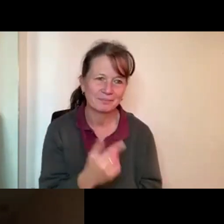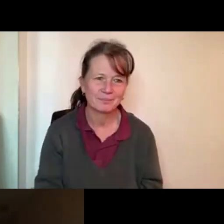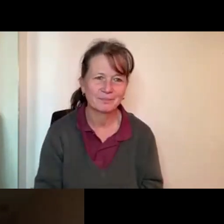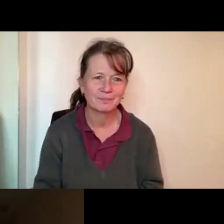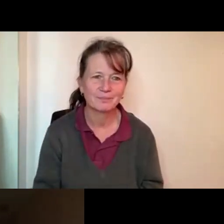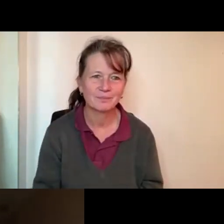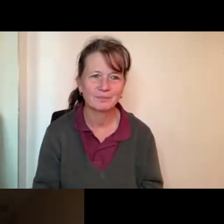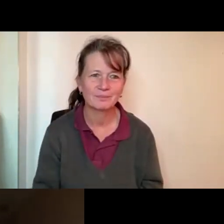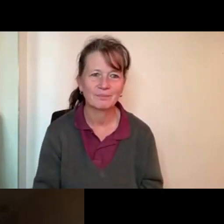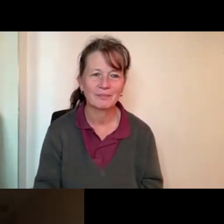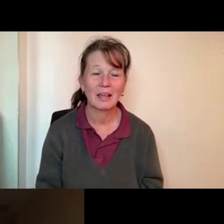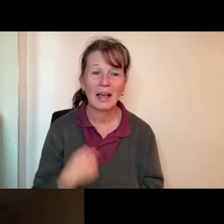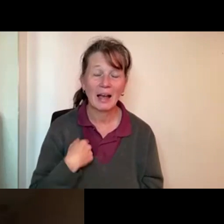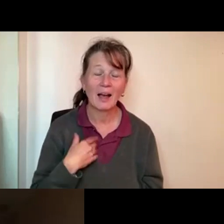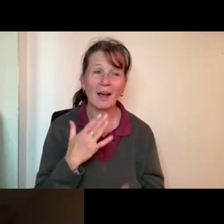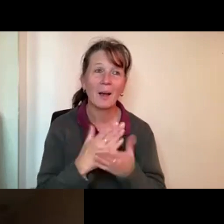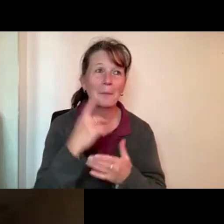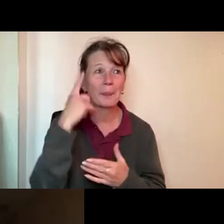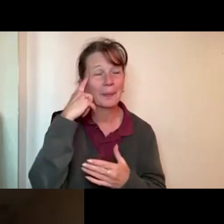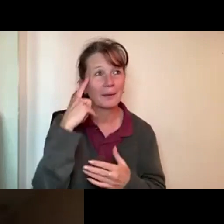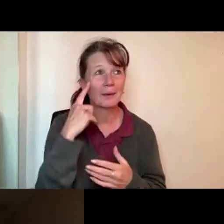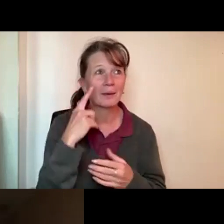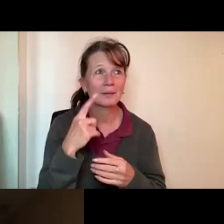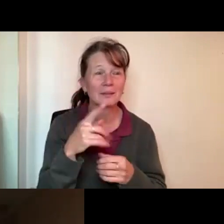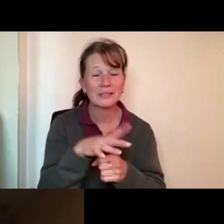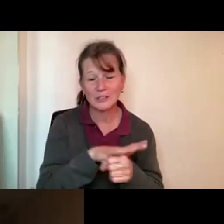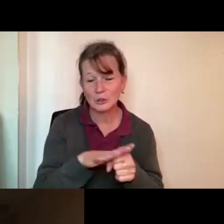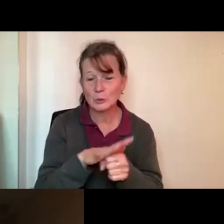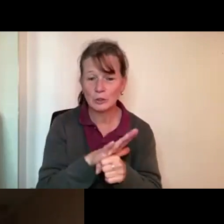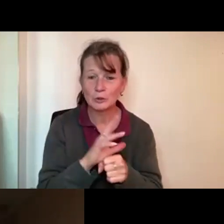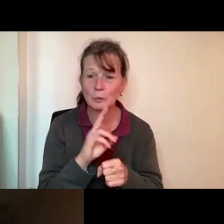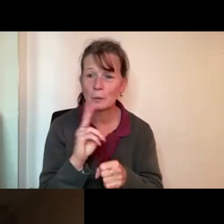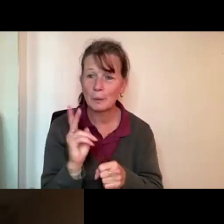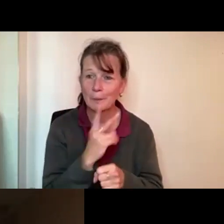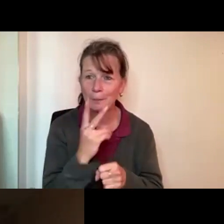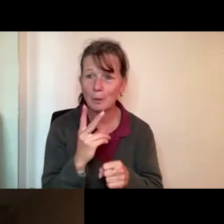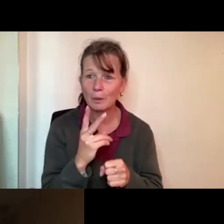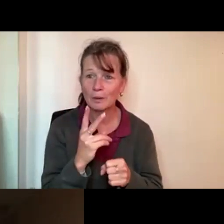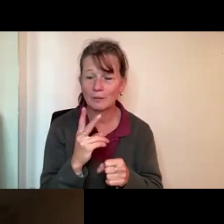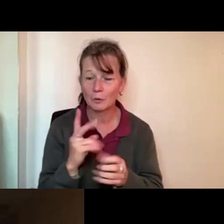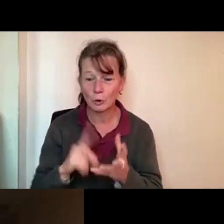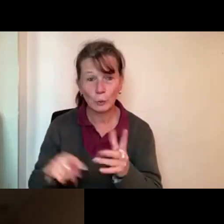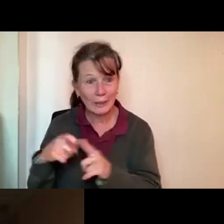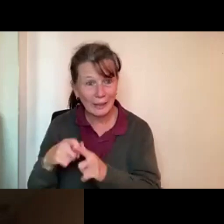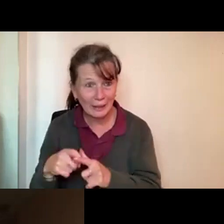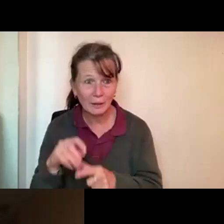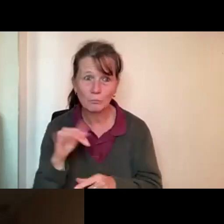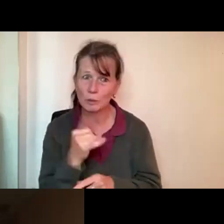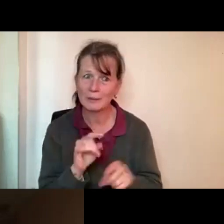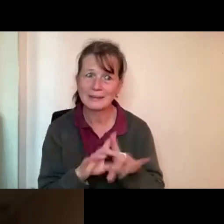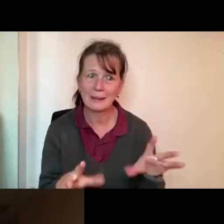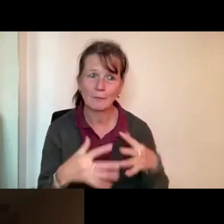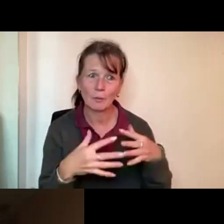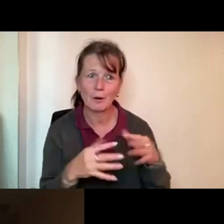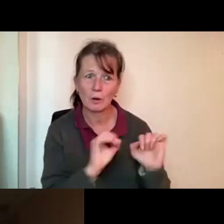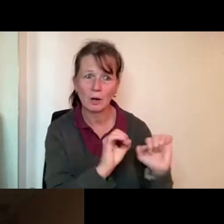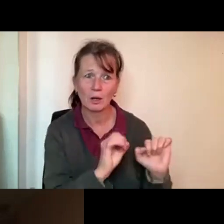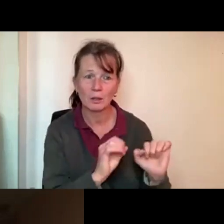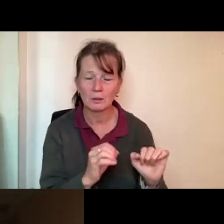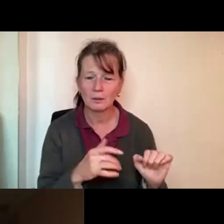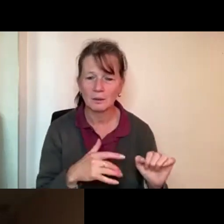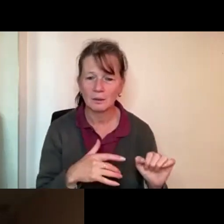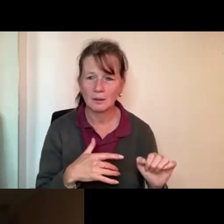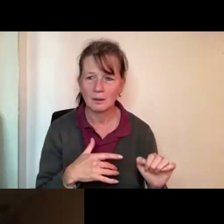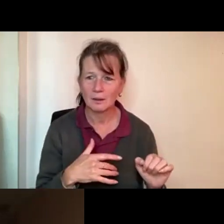I do think there is a situation both in the UK, and I can imagine that it feels very strong as